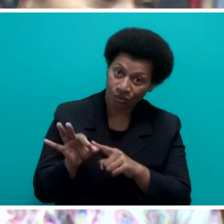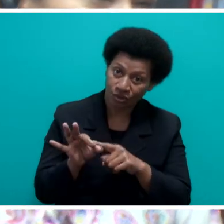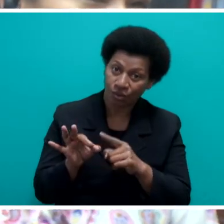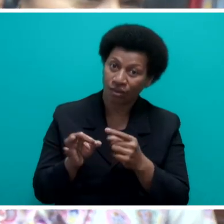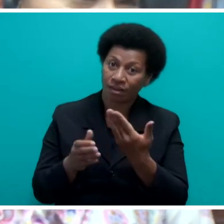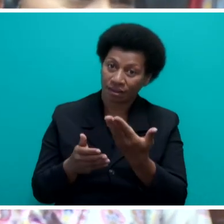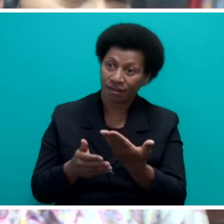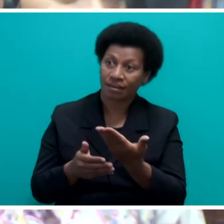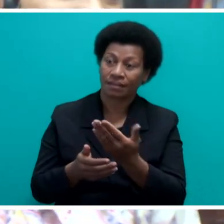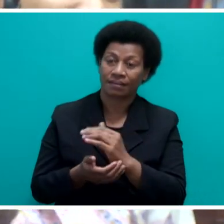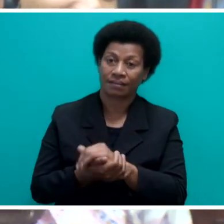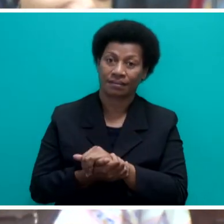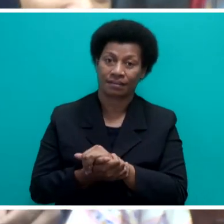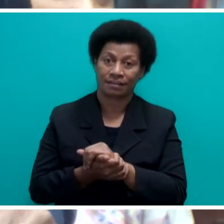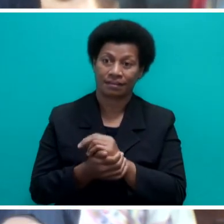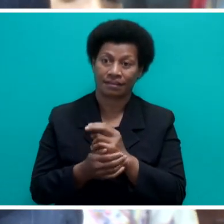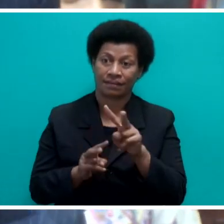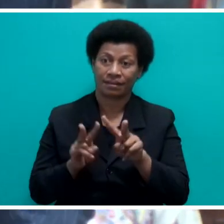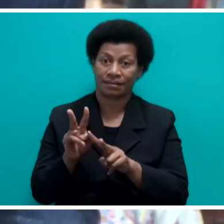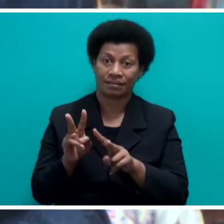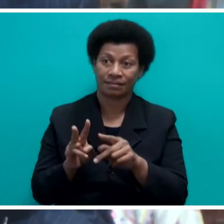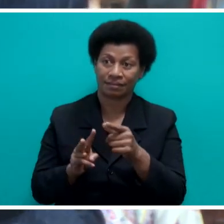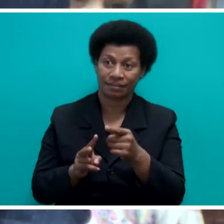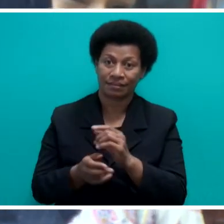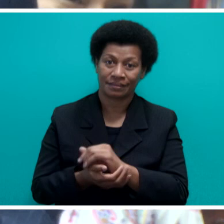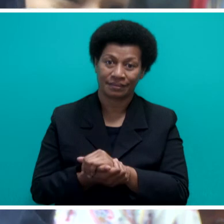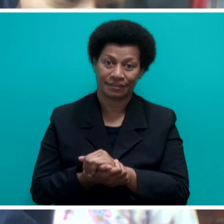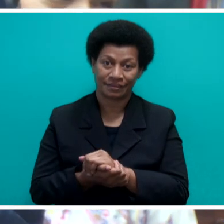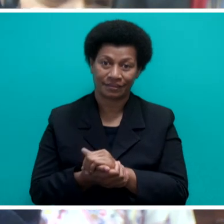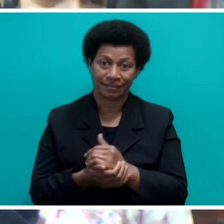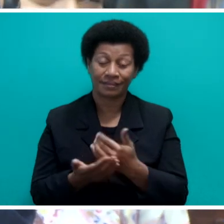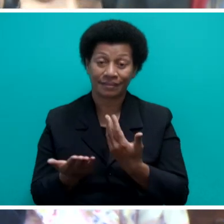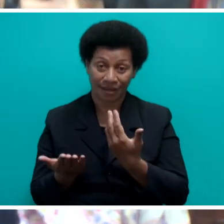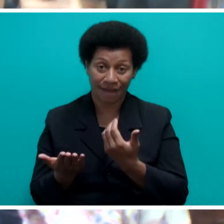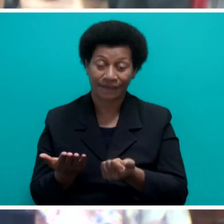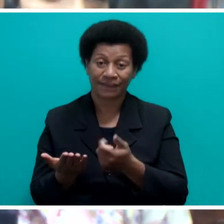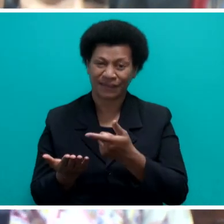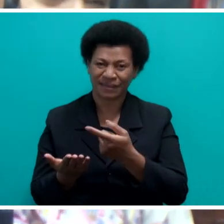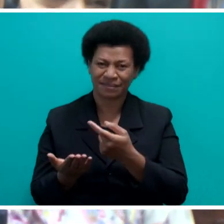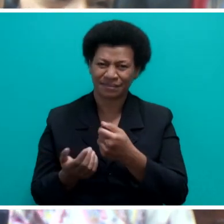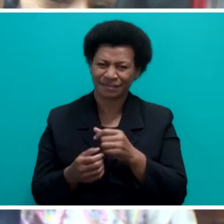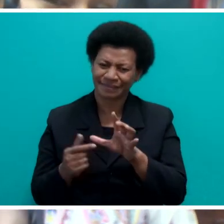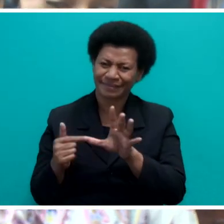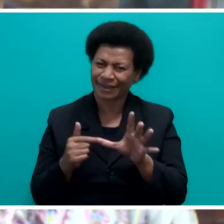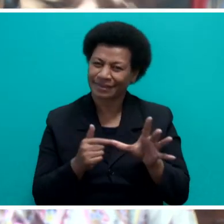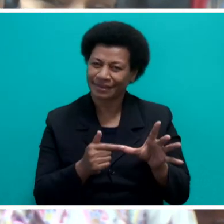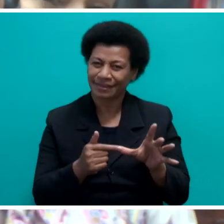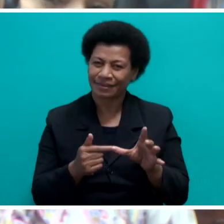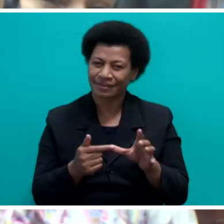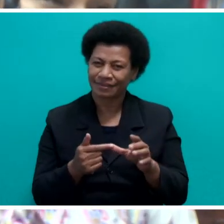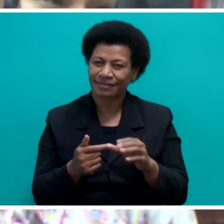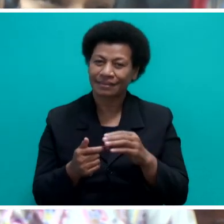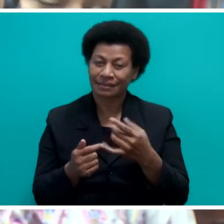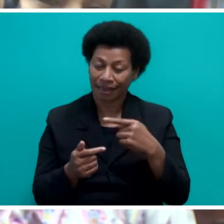so having a go at the way the question was couched, and he's trying to answer that. Let's listen